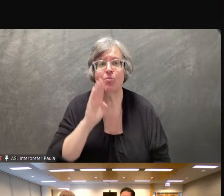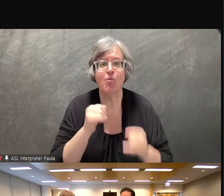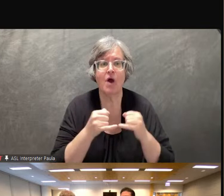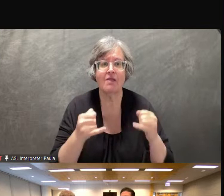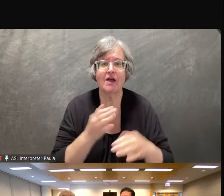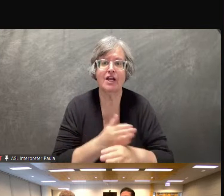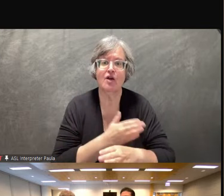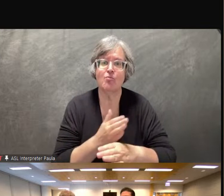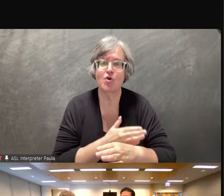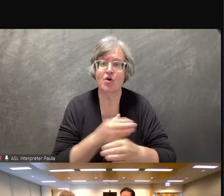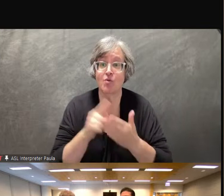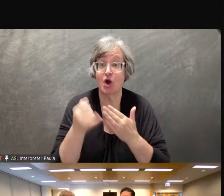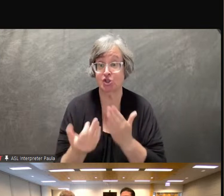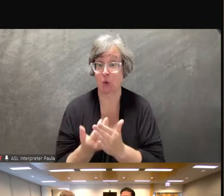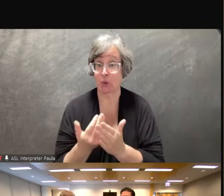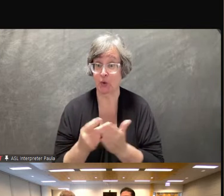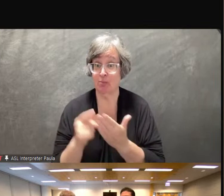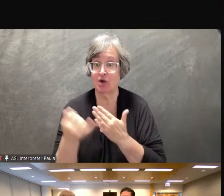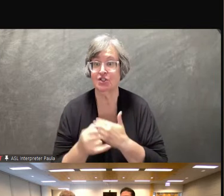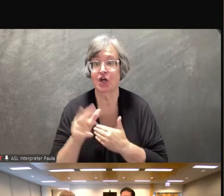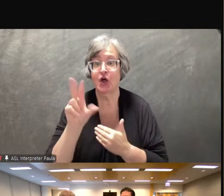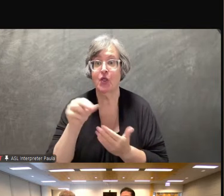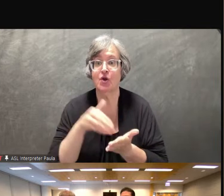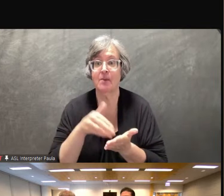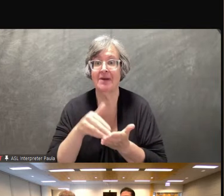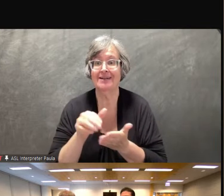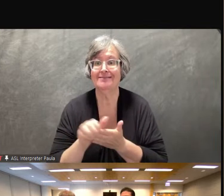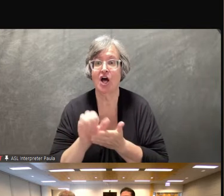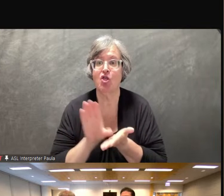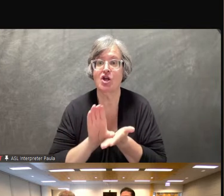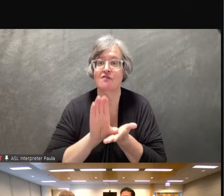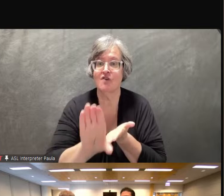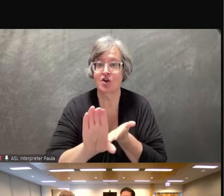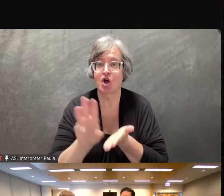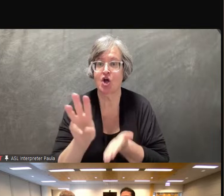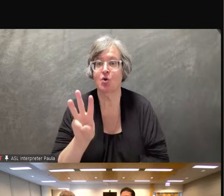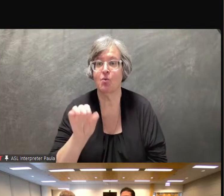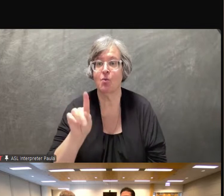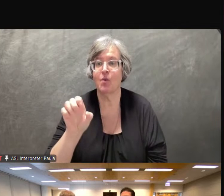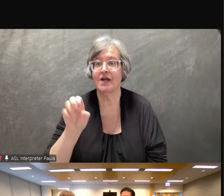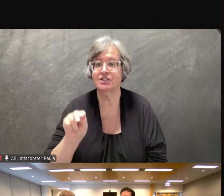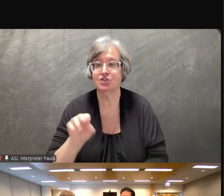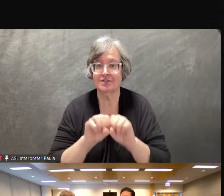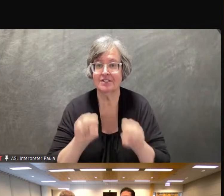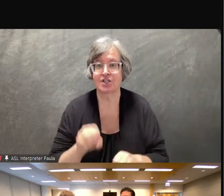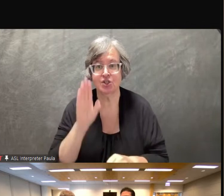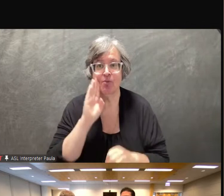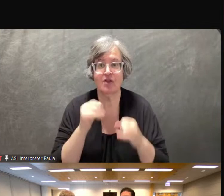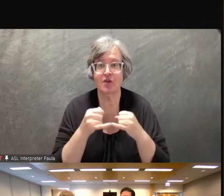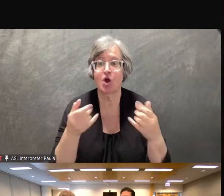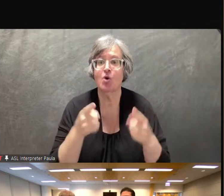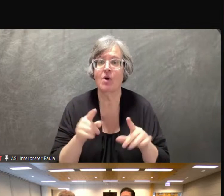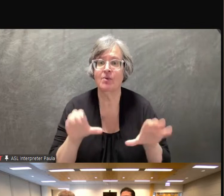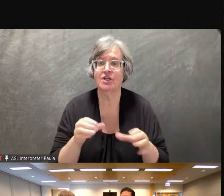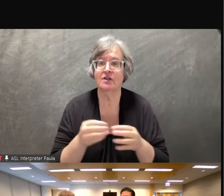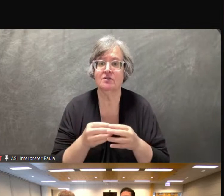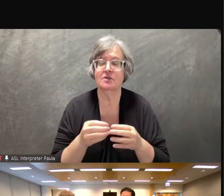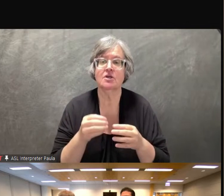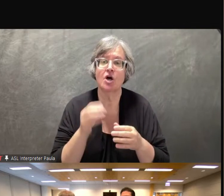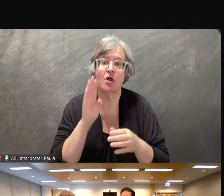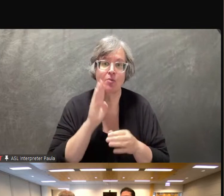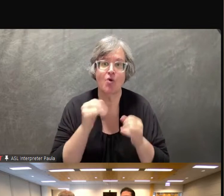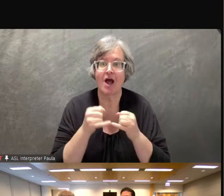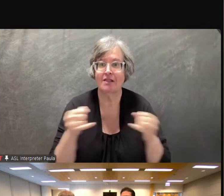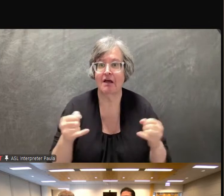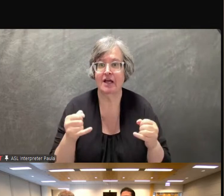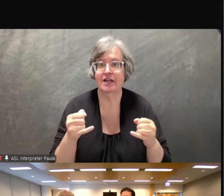introduced this month. It is a $30 million investment in the Western Station on the Brown Line. When we did the Brown Line Capacity Expansion Project, the station saw a very minimalistic